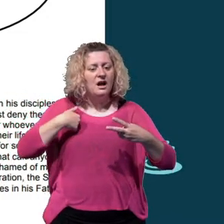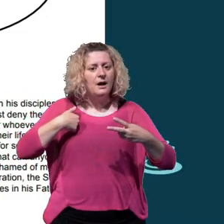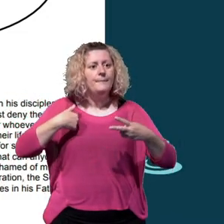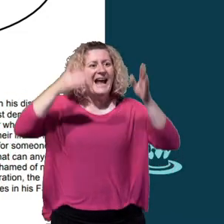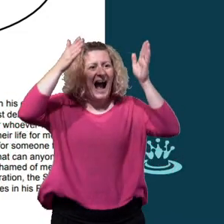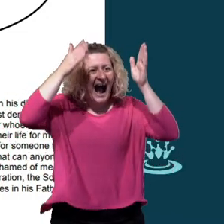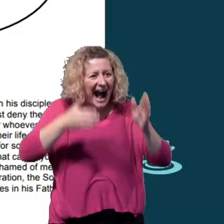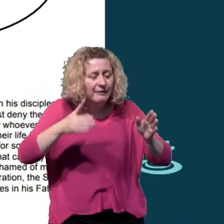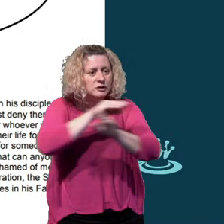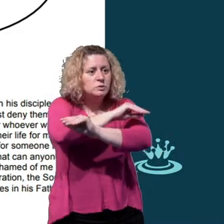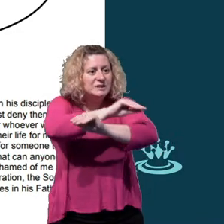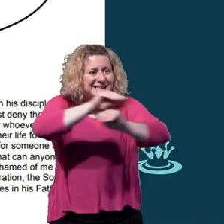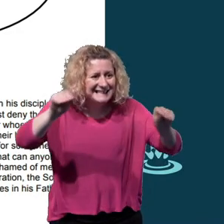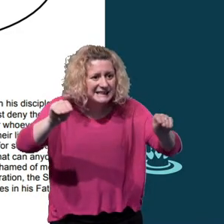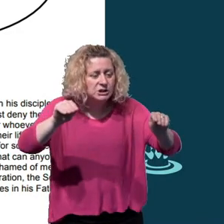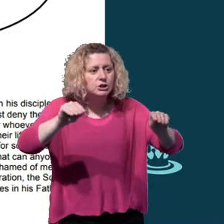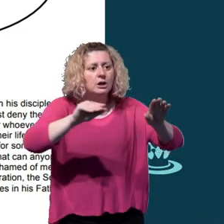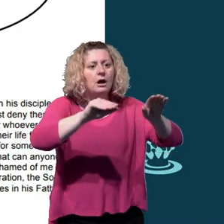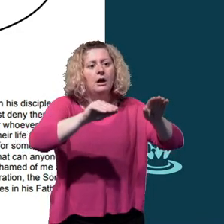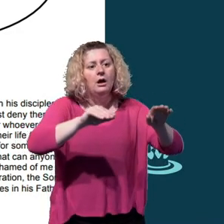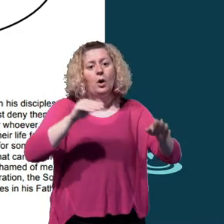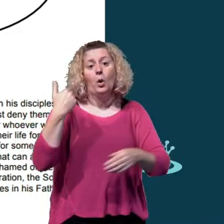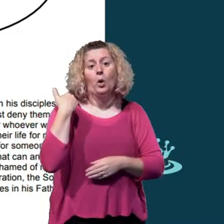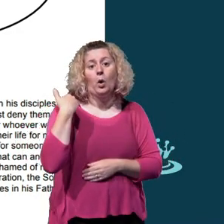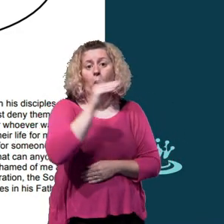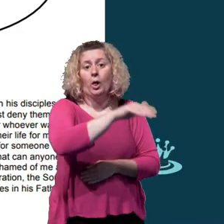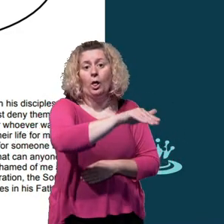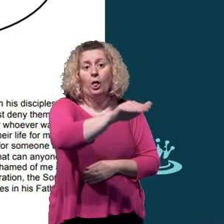got to teach Mark 9 and 10 to the non-Christian too."